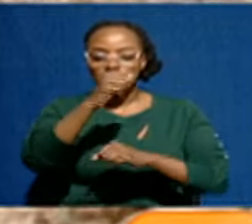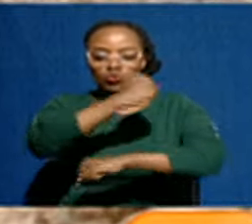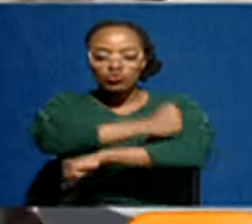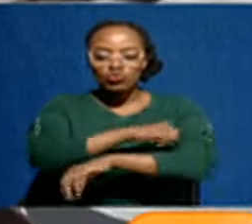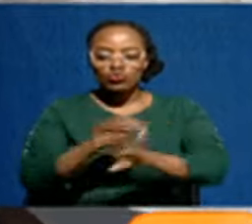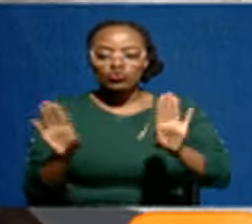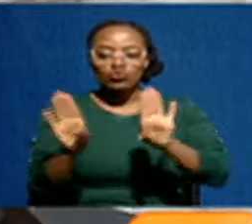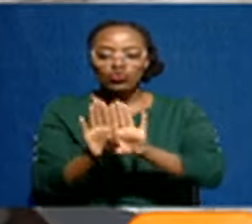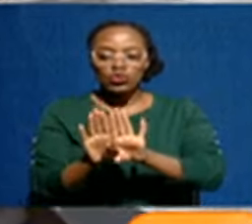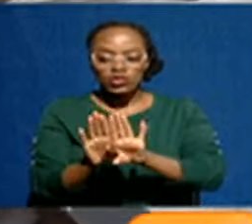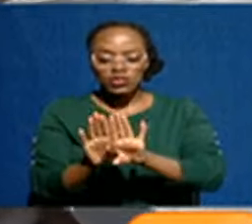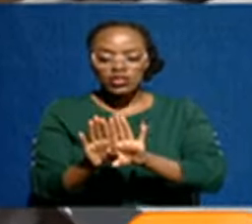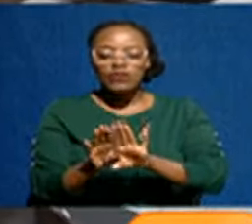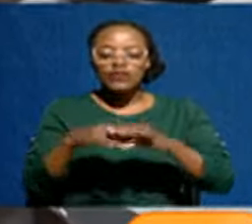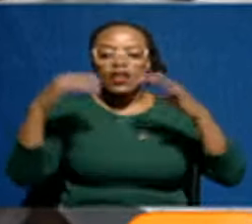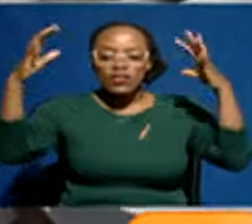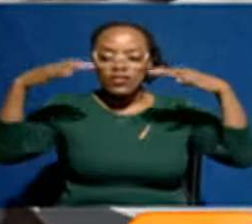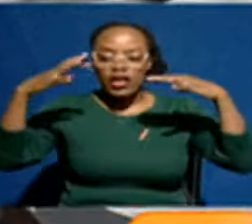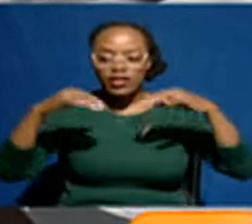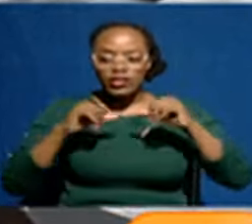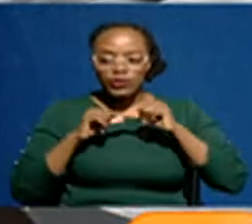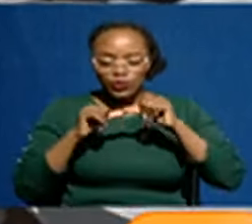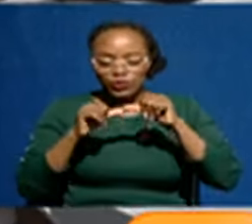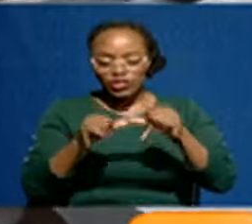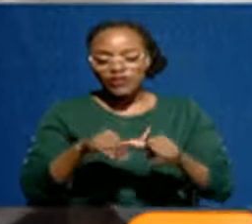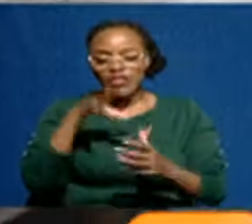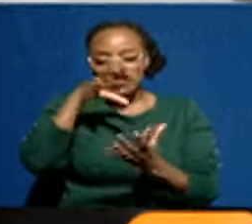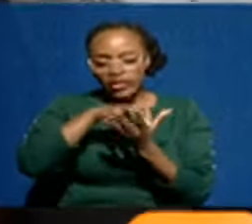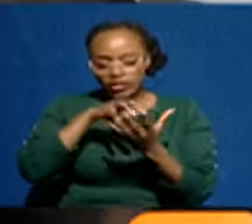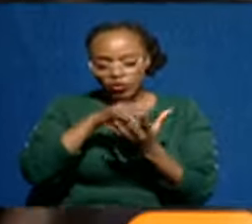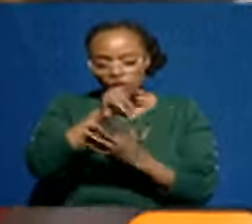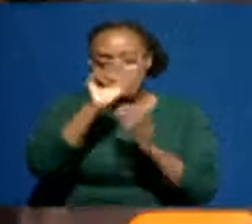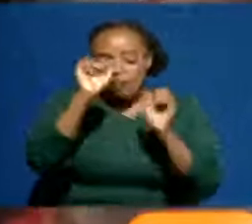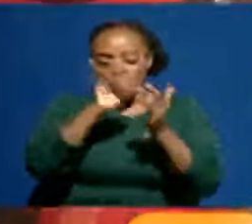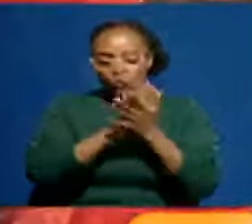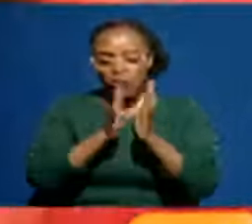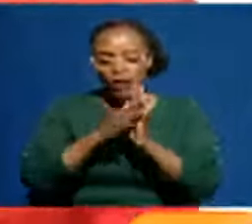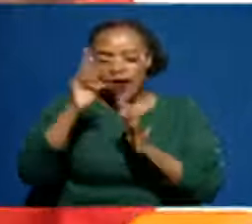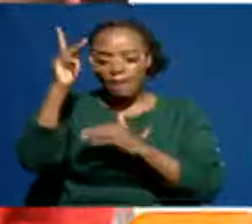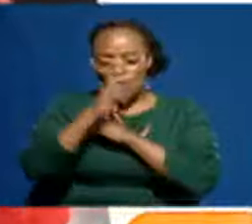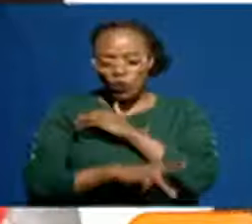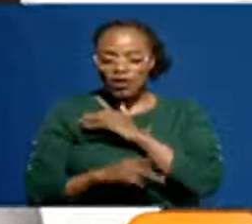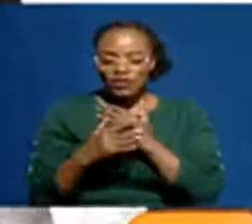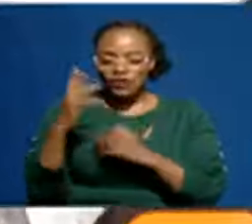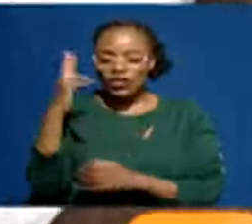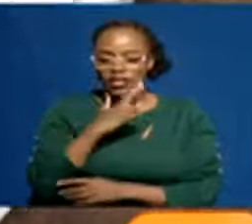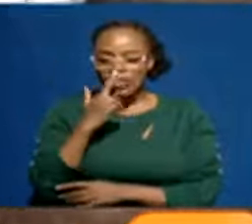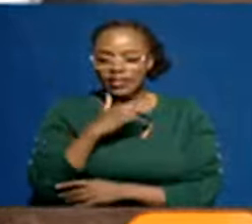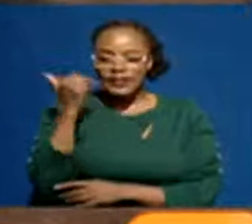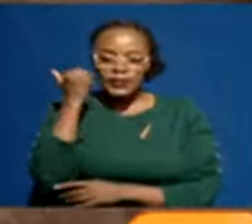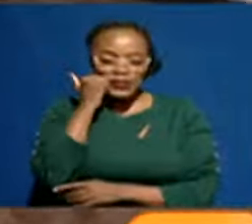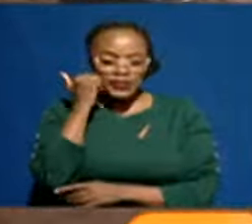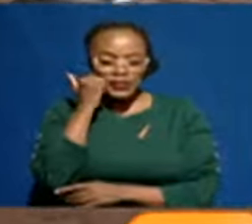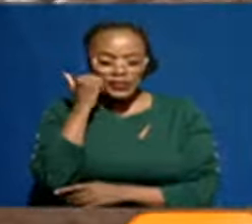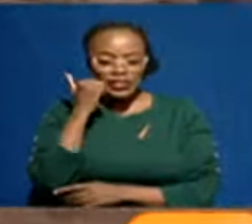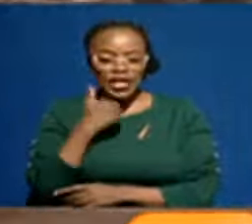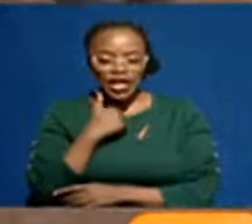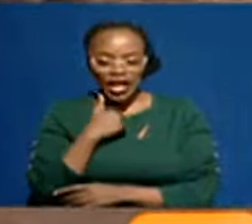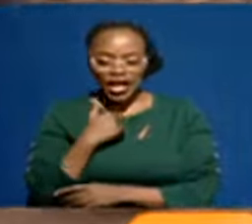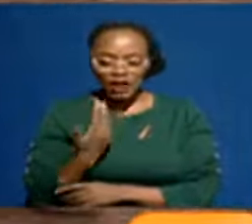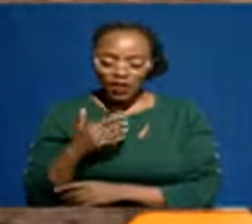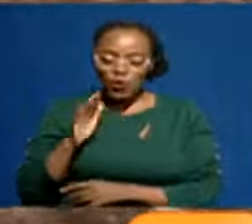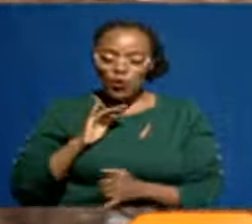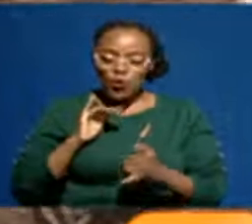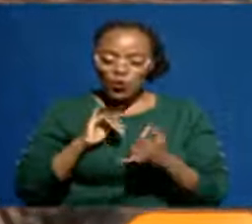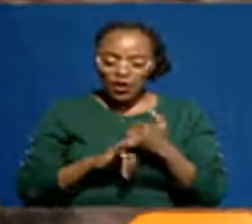closed. And as the rains continue, the situation here could get worse, with the risk of disease outbreak. Widows who